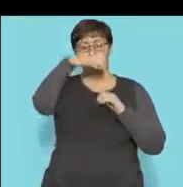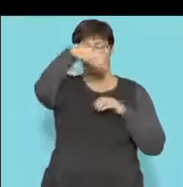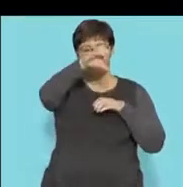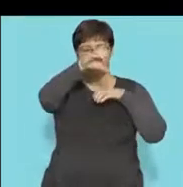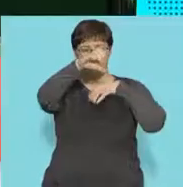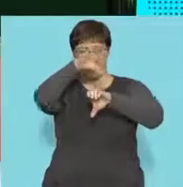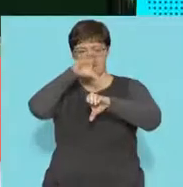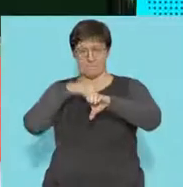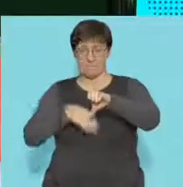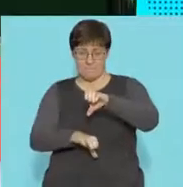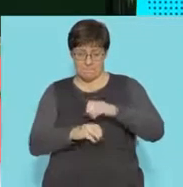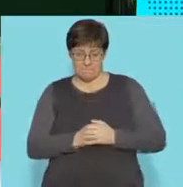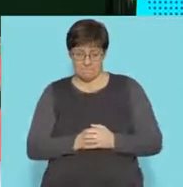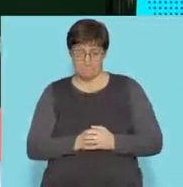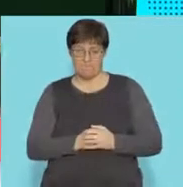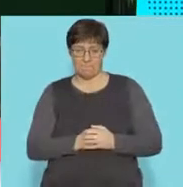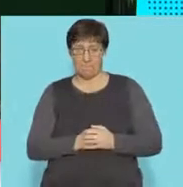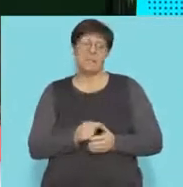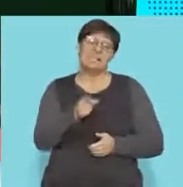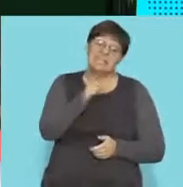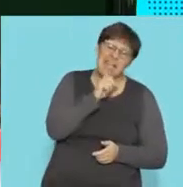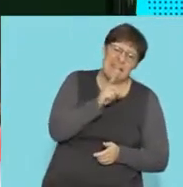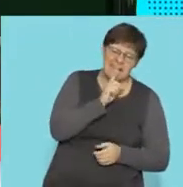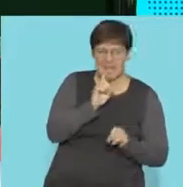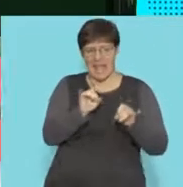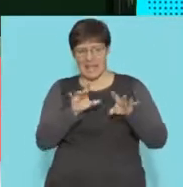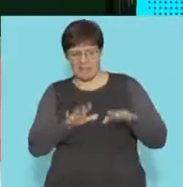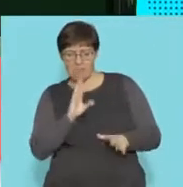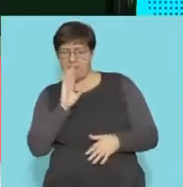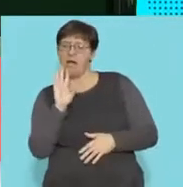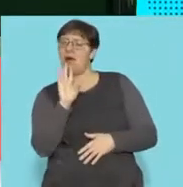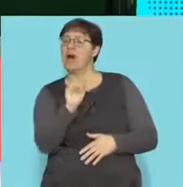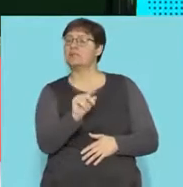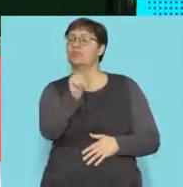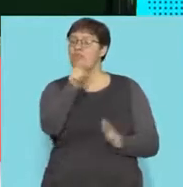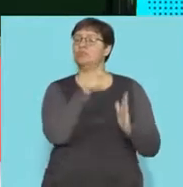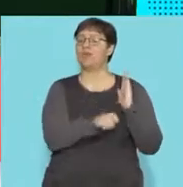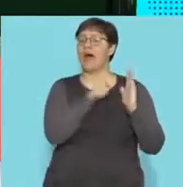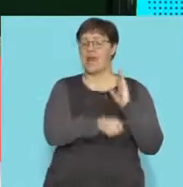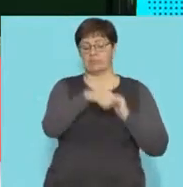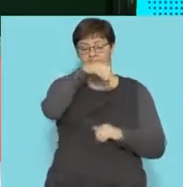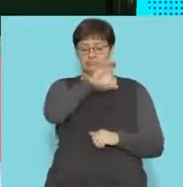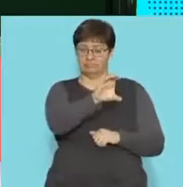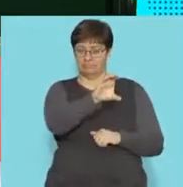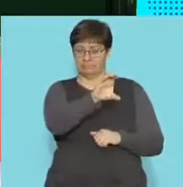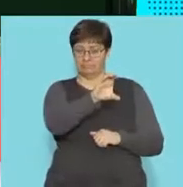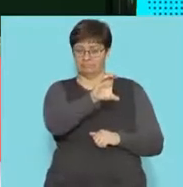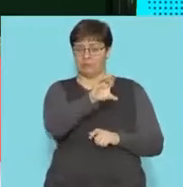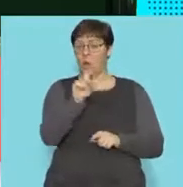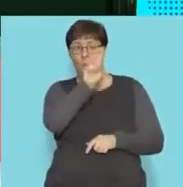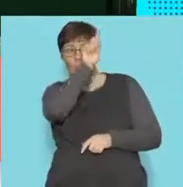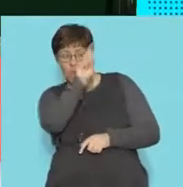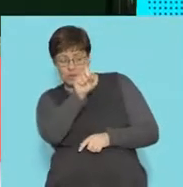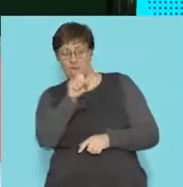paragraphs. In exams and tests, you're often asked to write a paragraph which